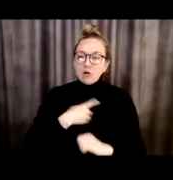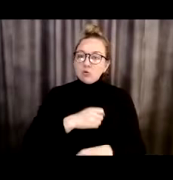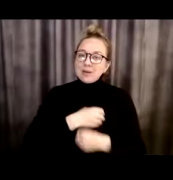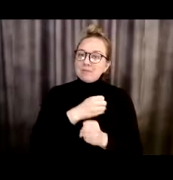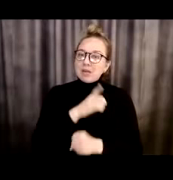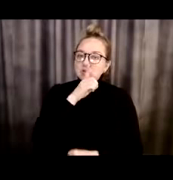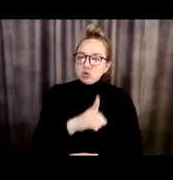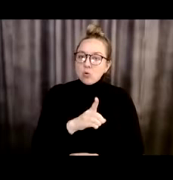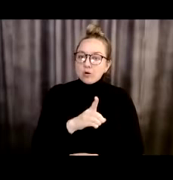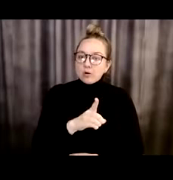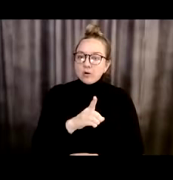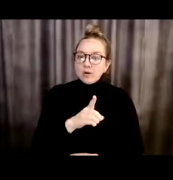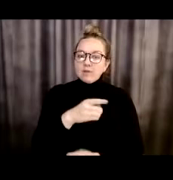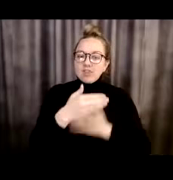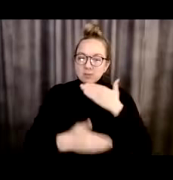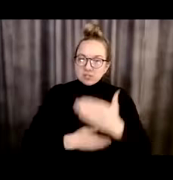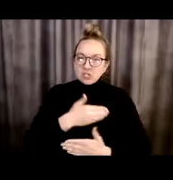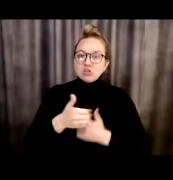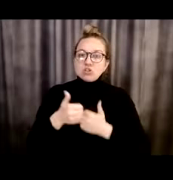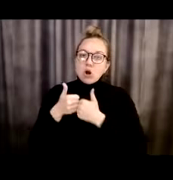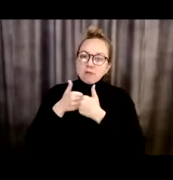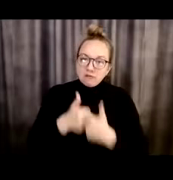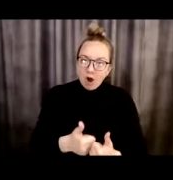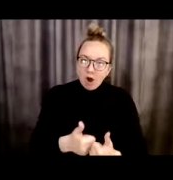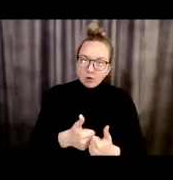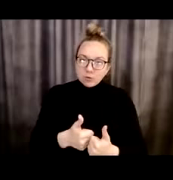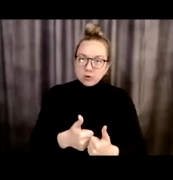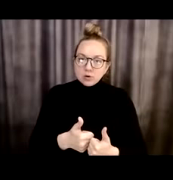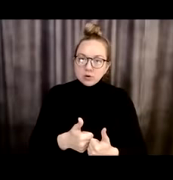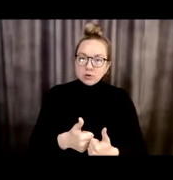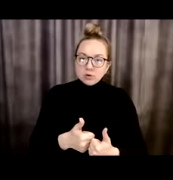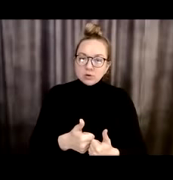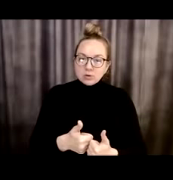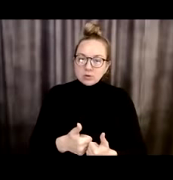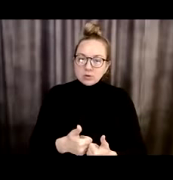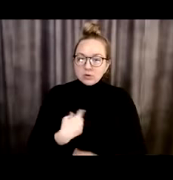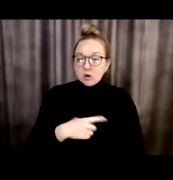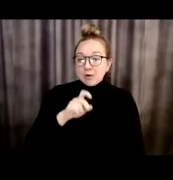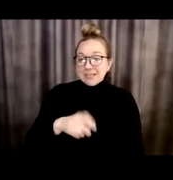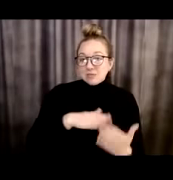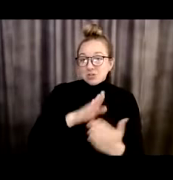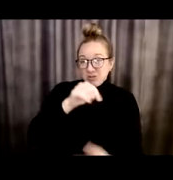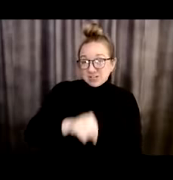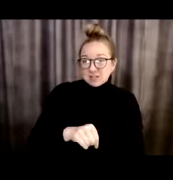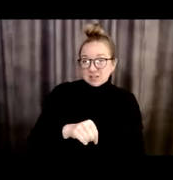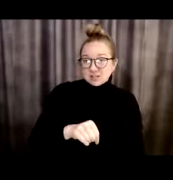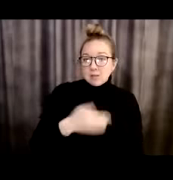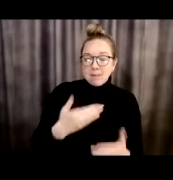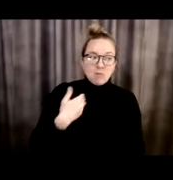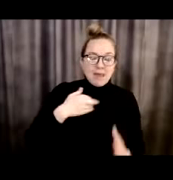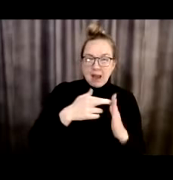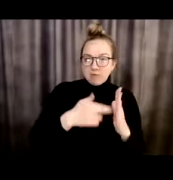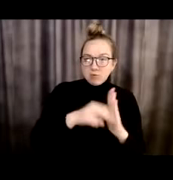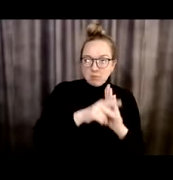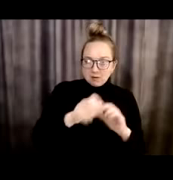what's supposed to happen? Let's honestly talk about the elephant in the room. And yeah, we, our kids and what we want us to do, and as parents, are we